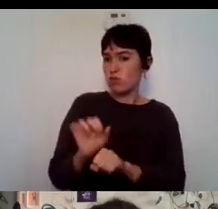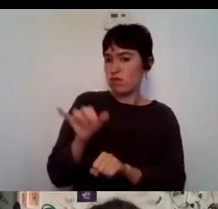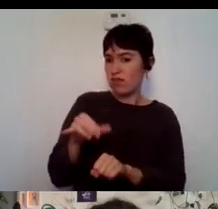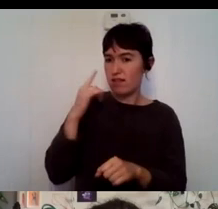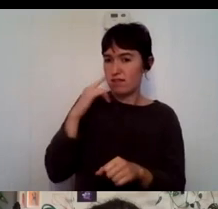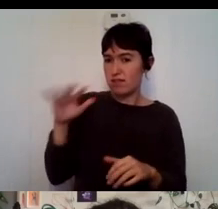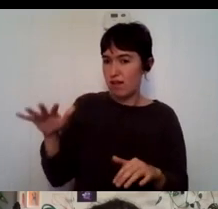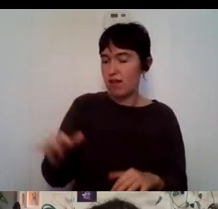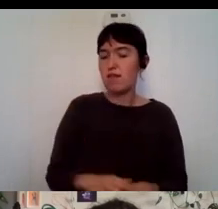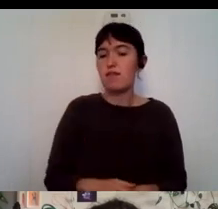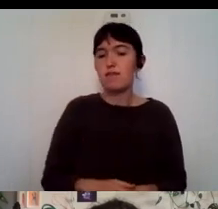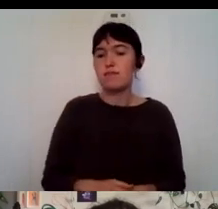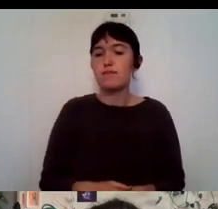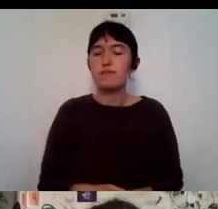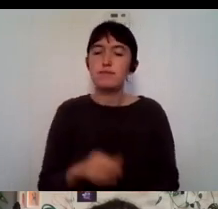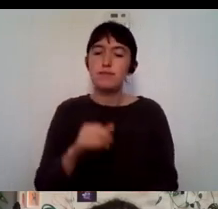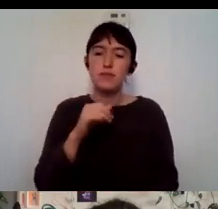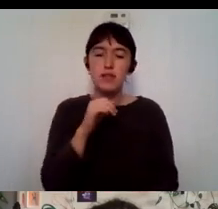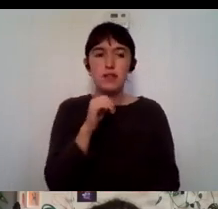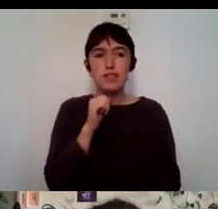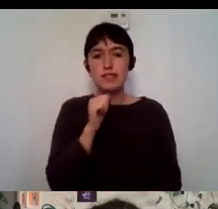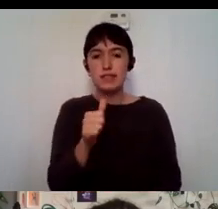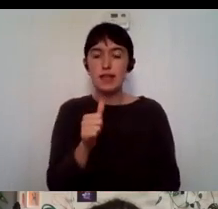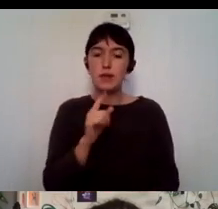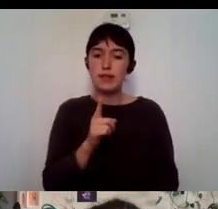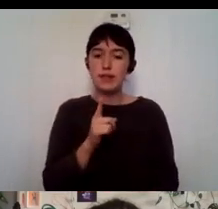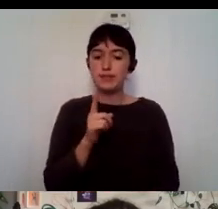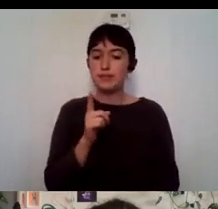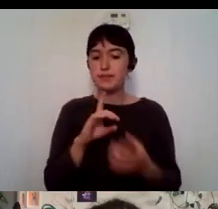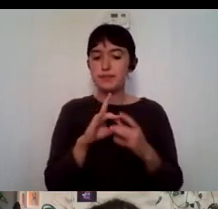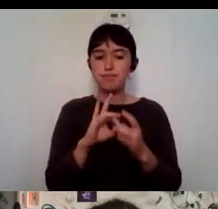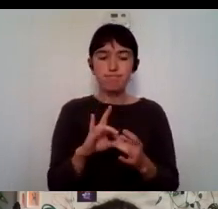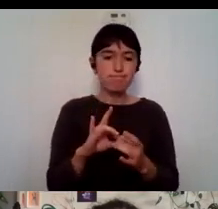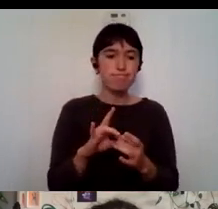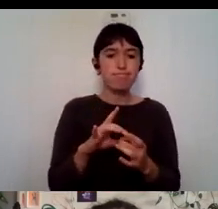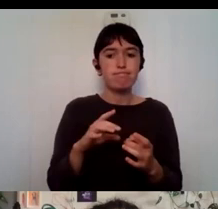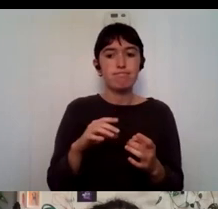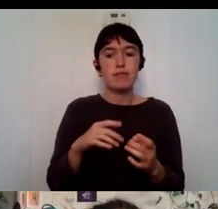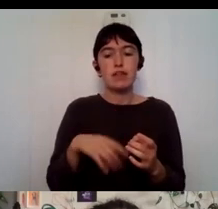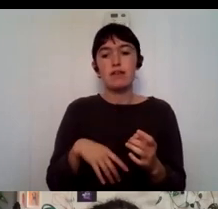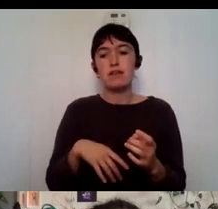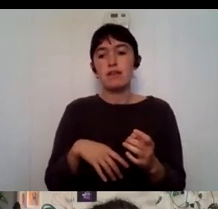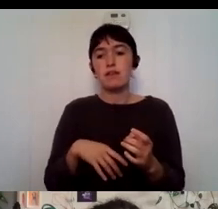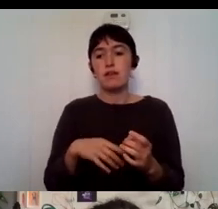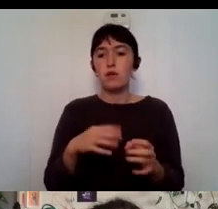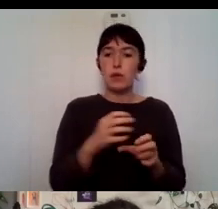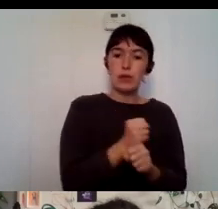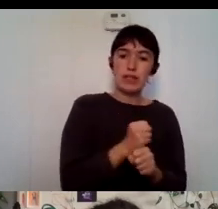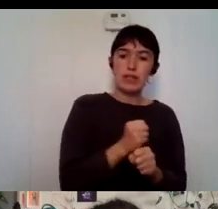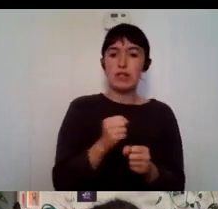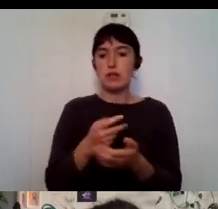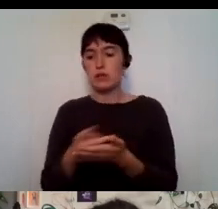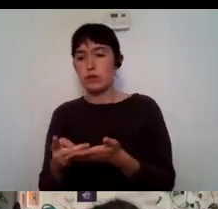So it's not necessarily the case that there is a one-to-one relationship between winning or losing and